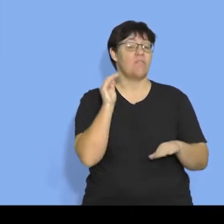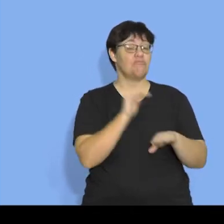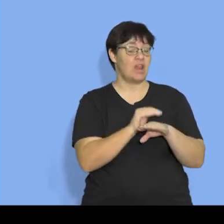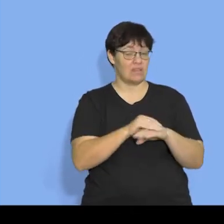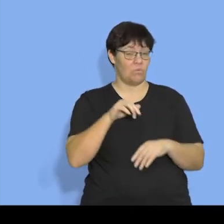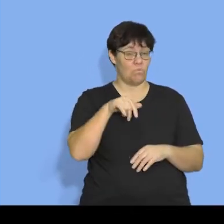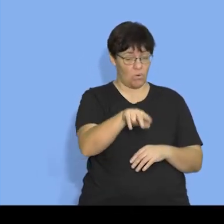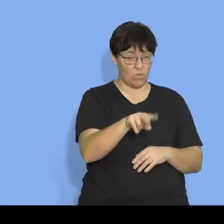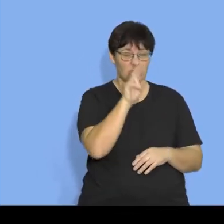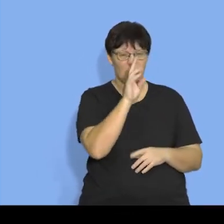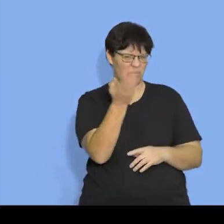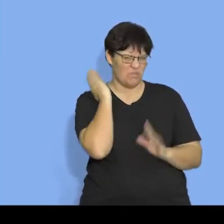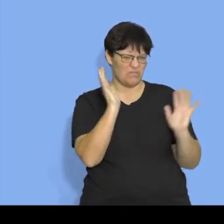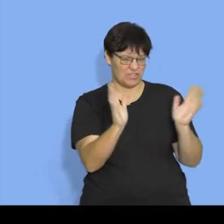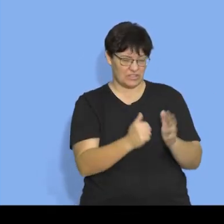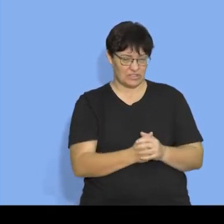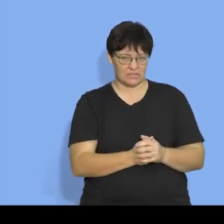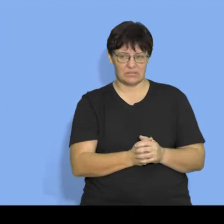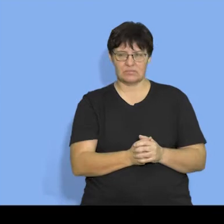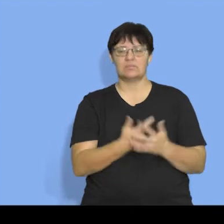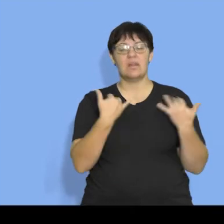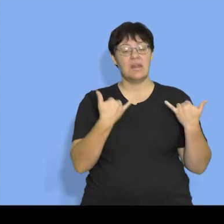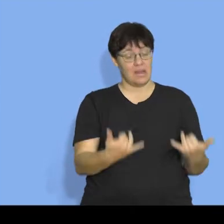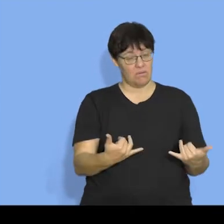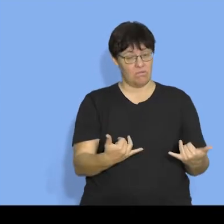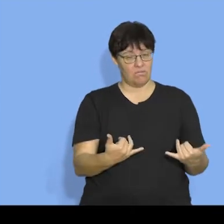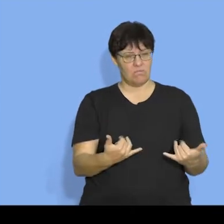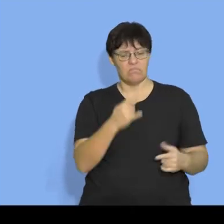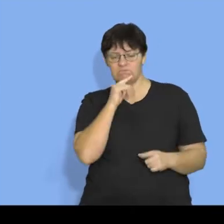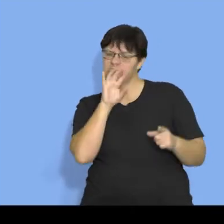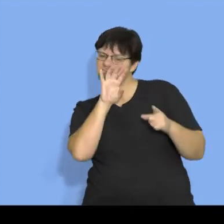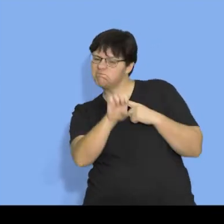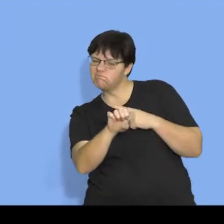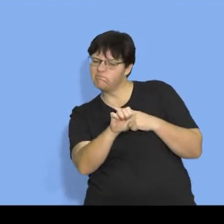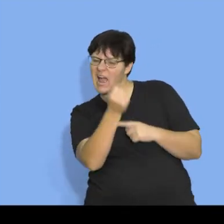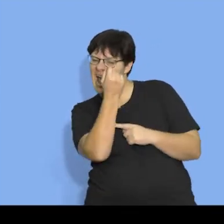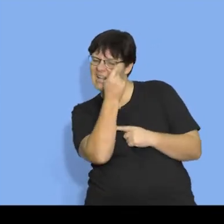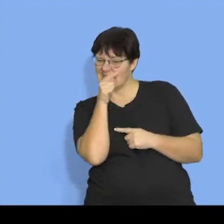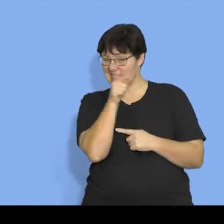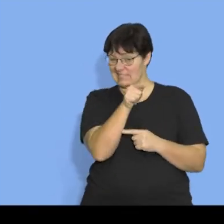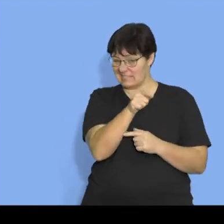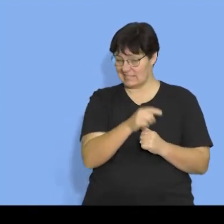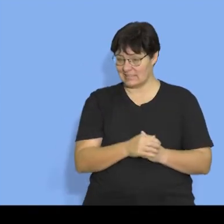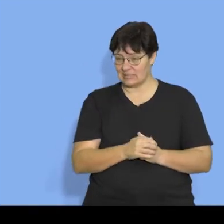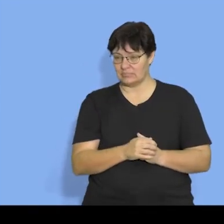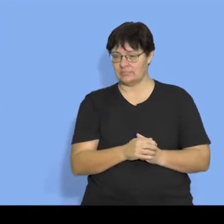walk. We saw this before. And now we're going to try and make sense of it, okay? So